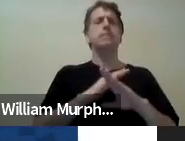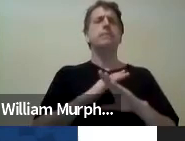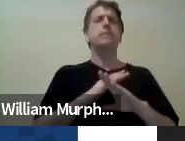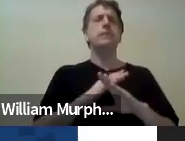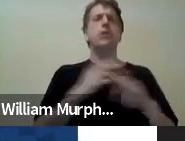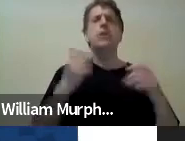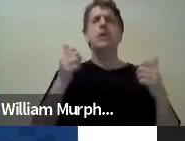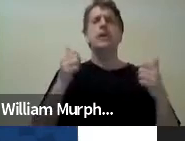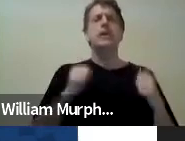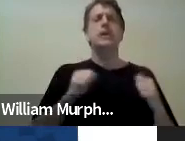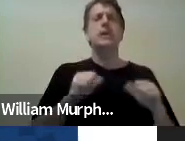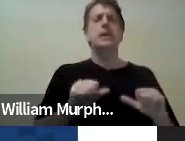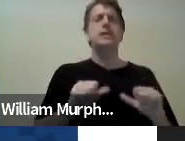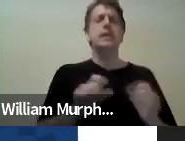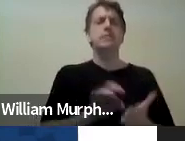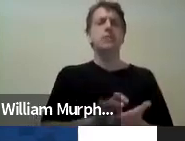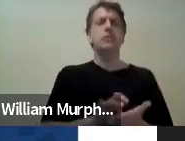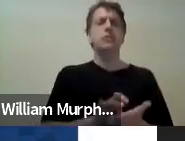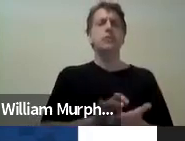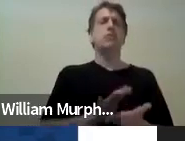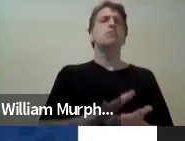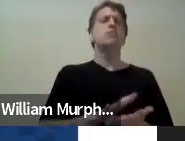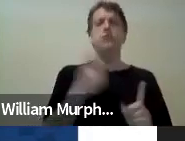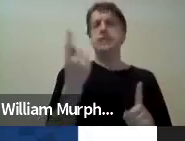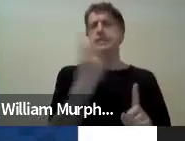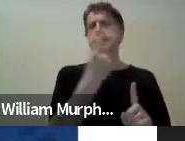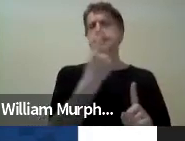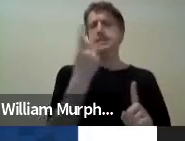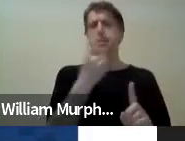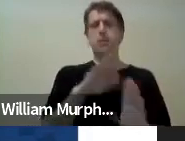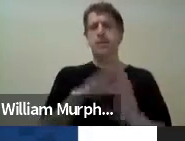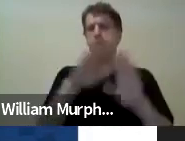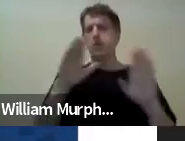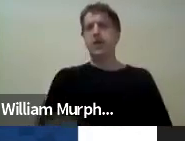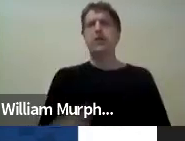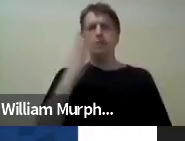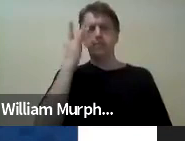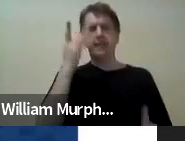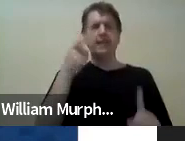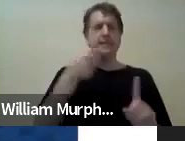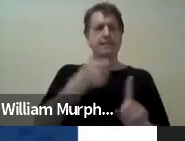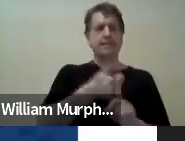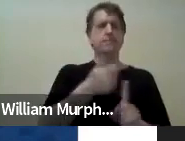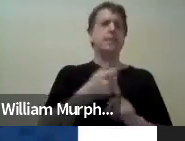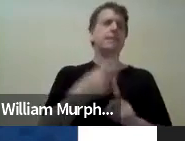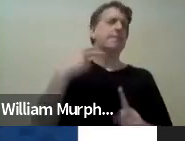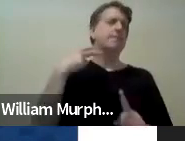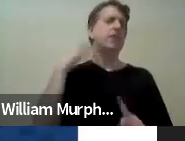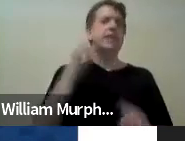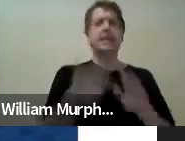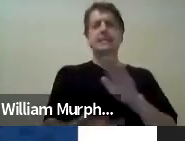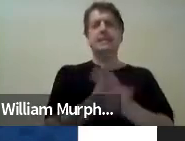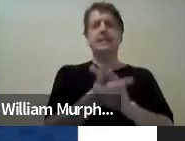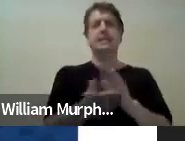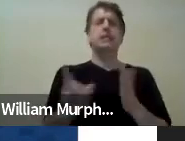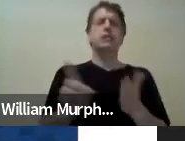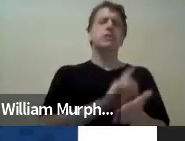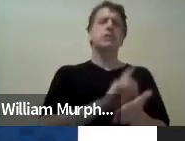to remove someone for their housing because they are a victim of domestic violence is a legal discrimination in the city of